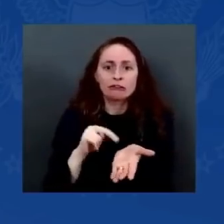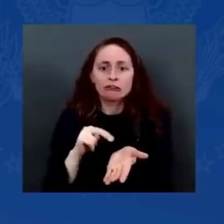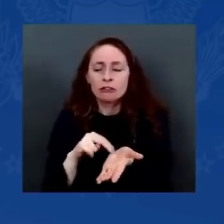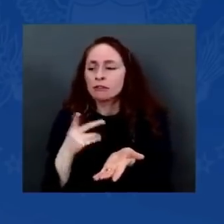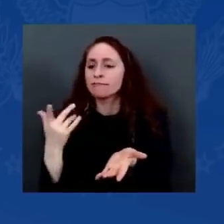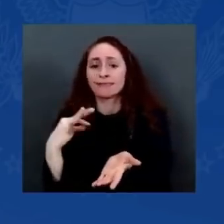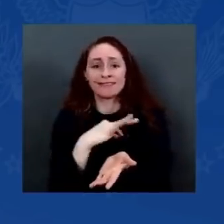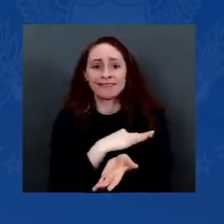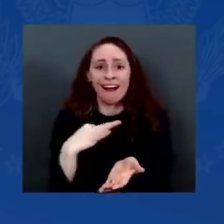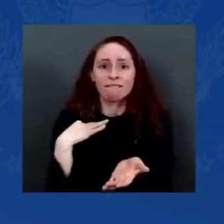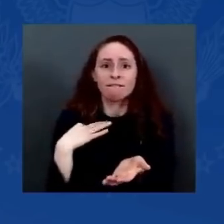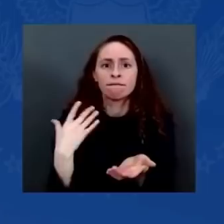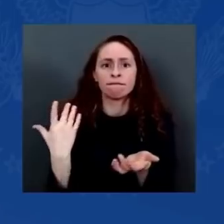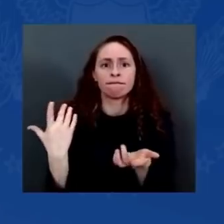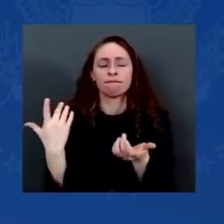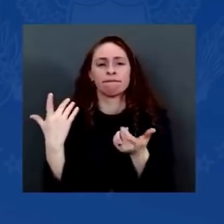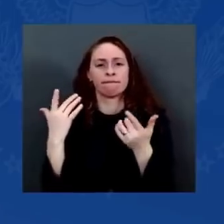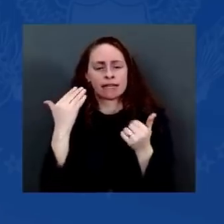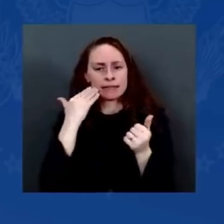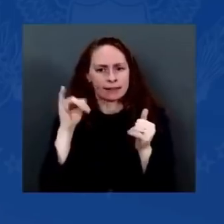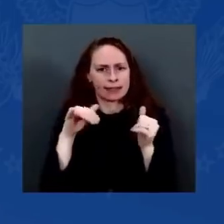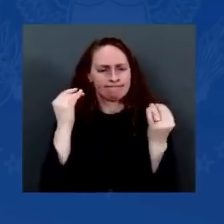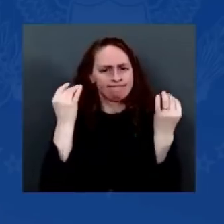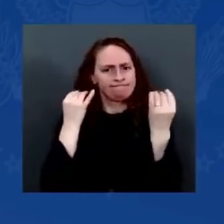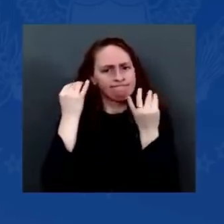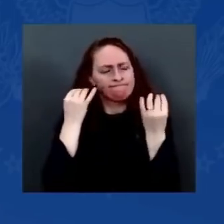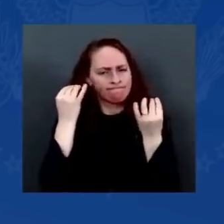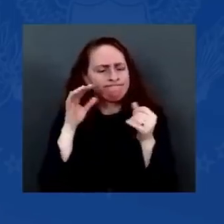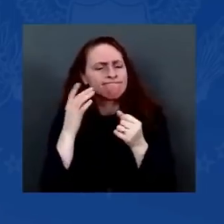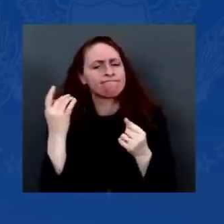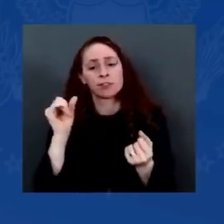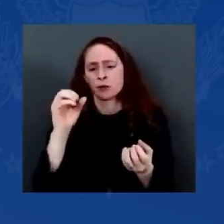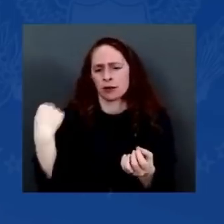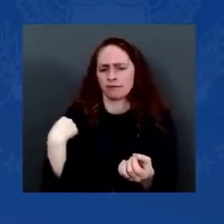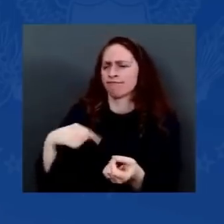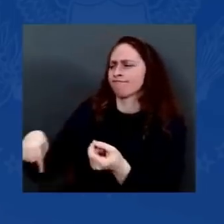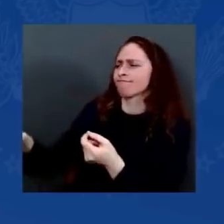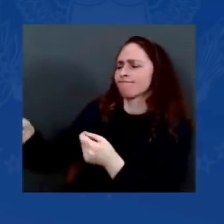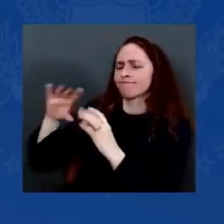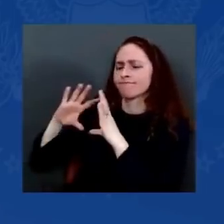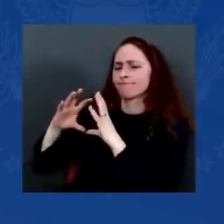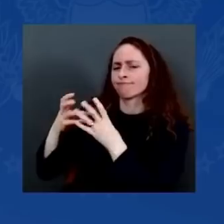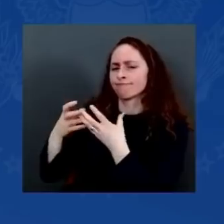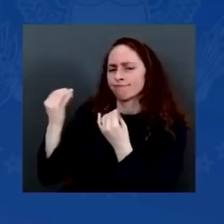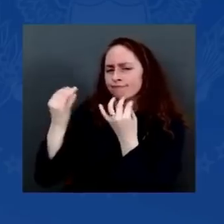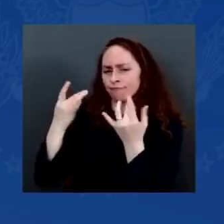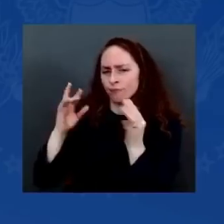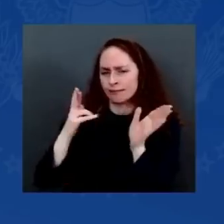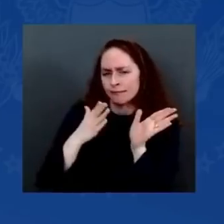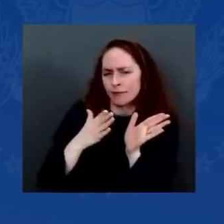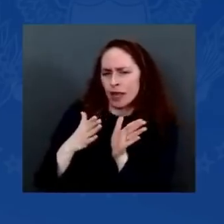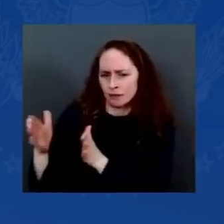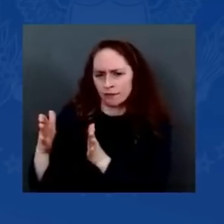administration has stockpiled and pre-positioned millions of gowns, gloves, masks, and ventilators. We call